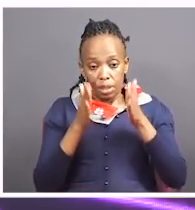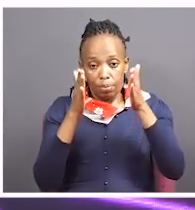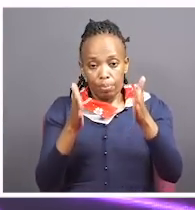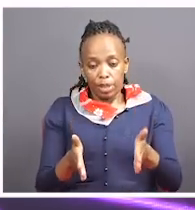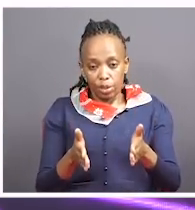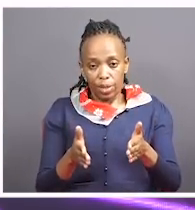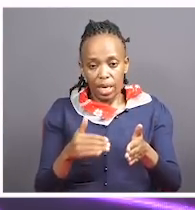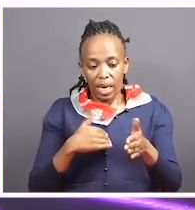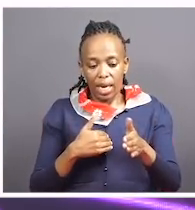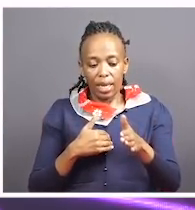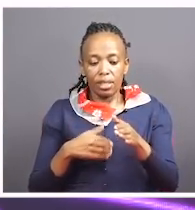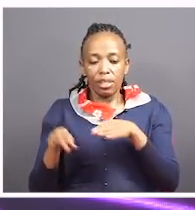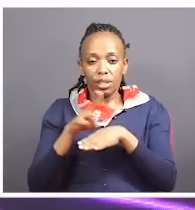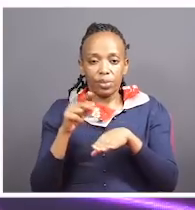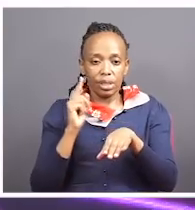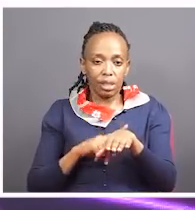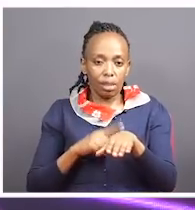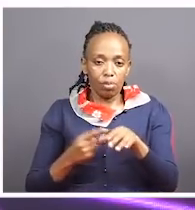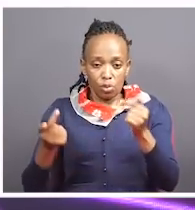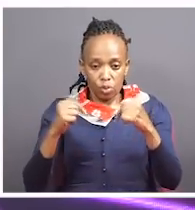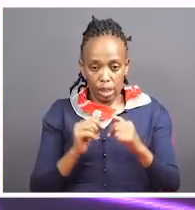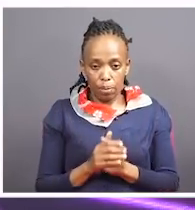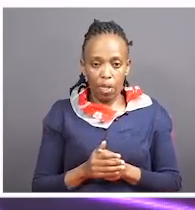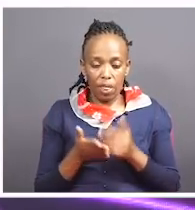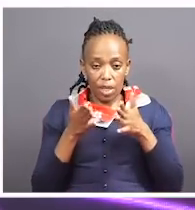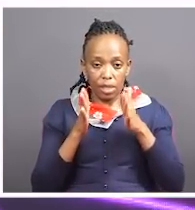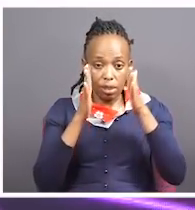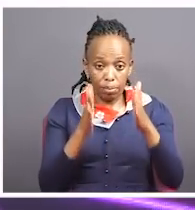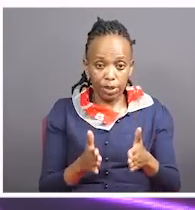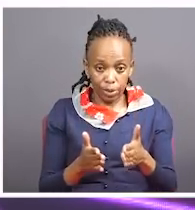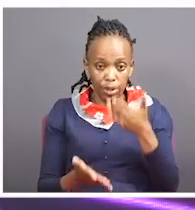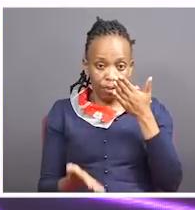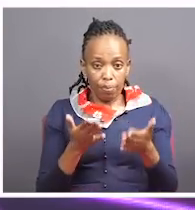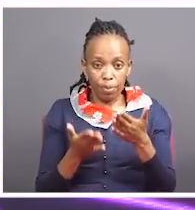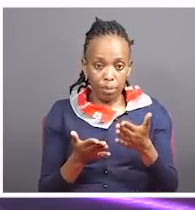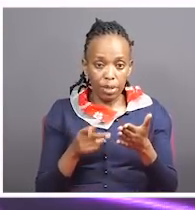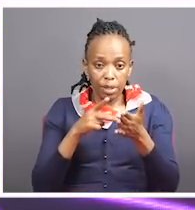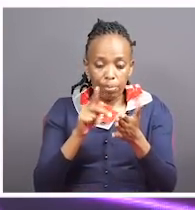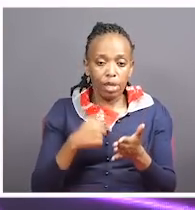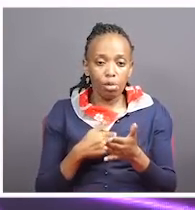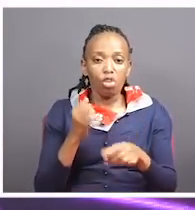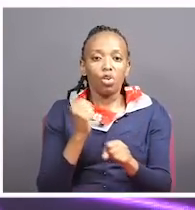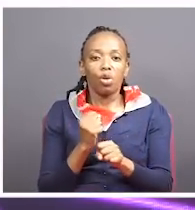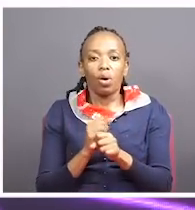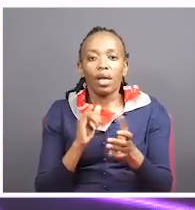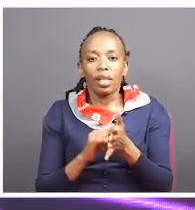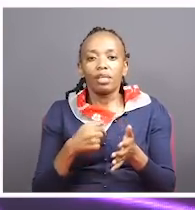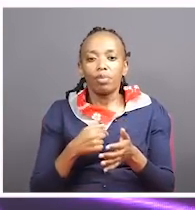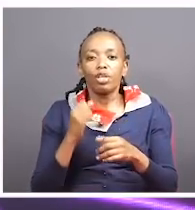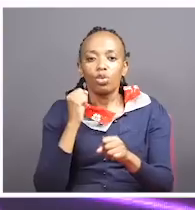This person has taken time to come to me. This person perhaps is paying me for the work